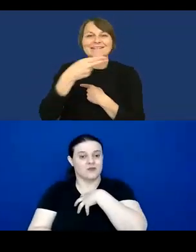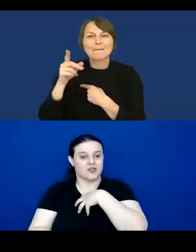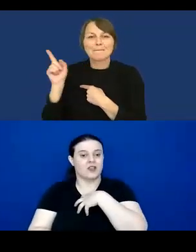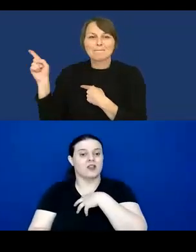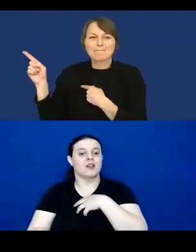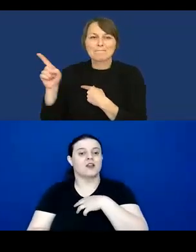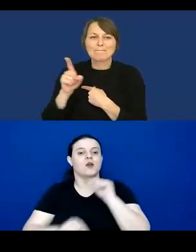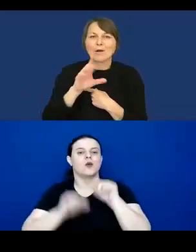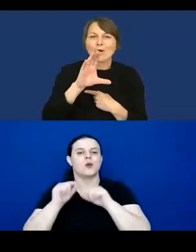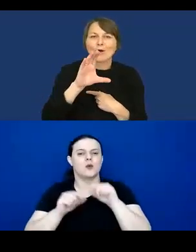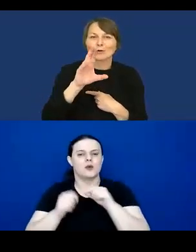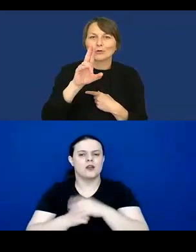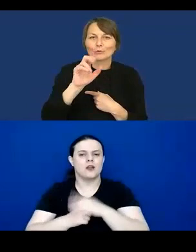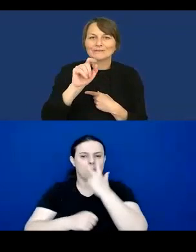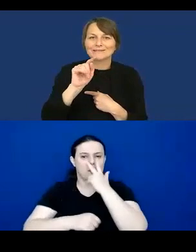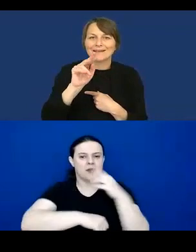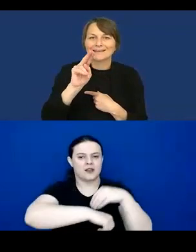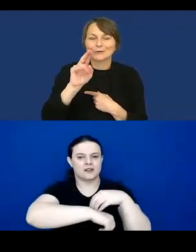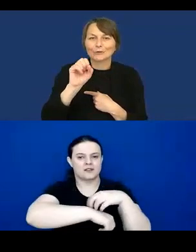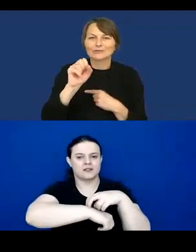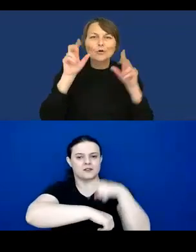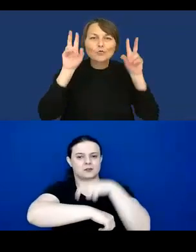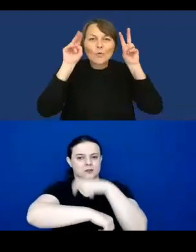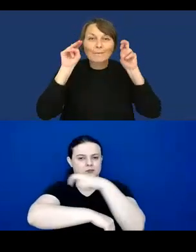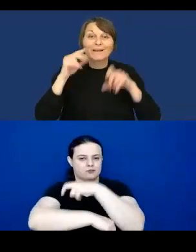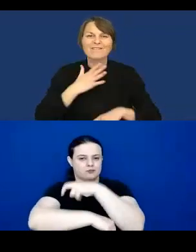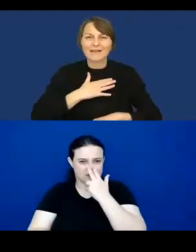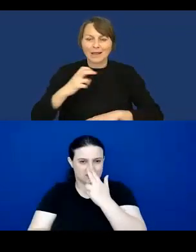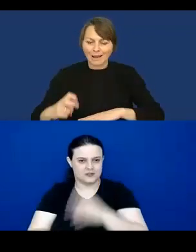if a rabbit is hopping over your arm.